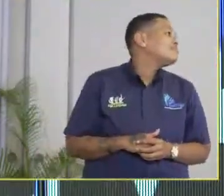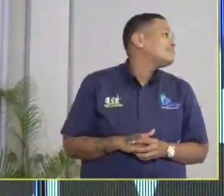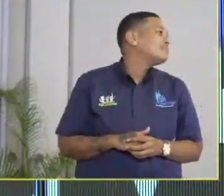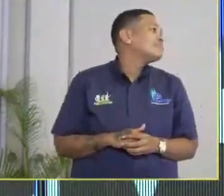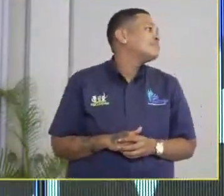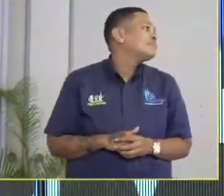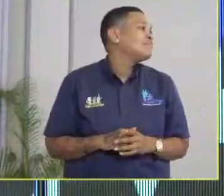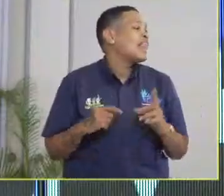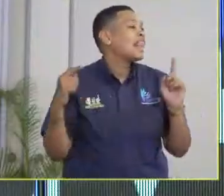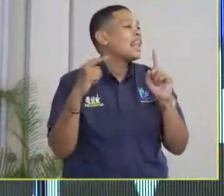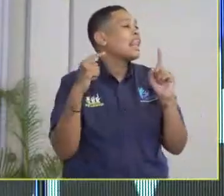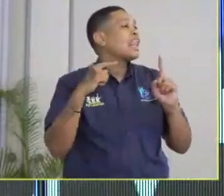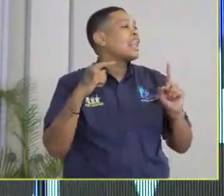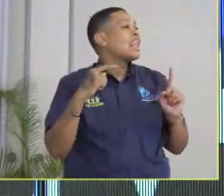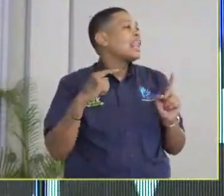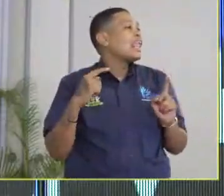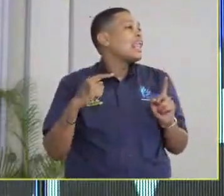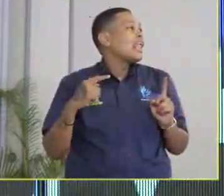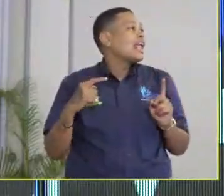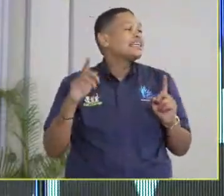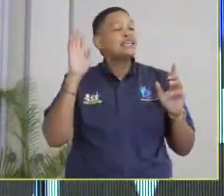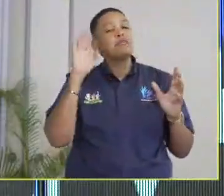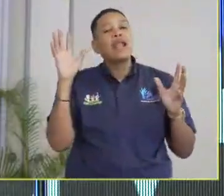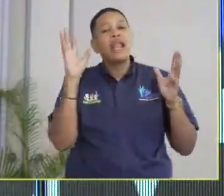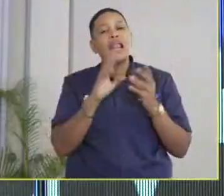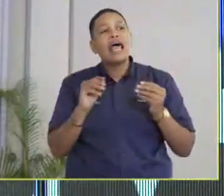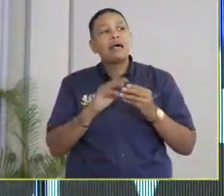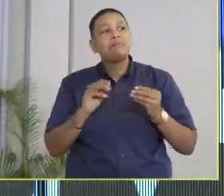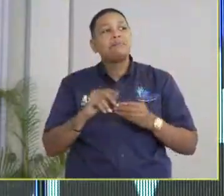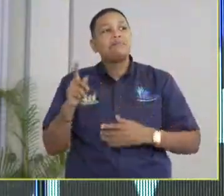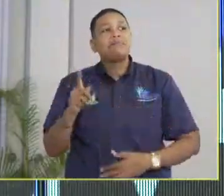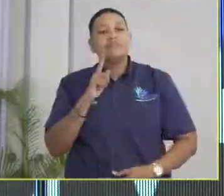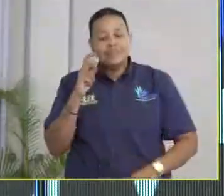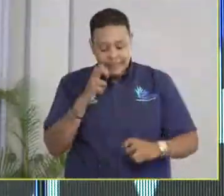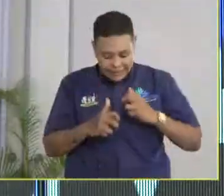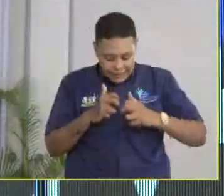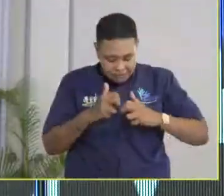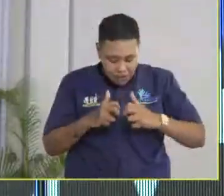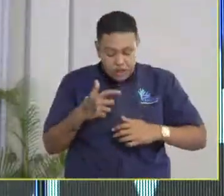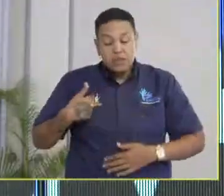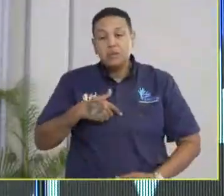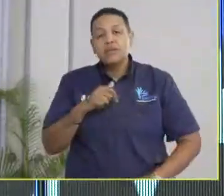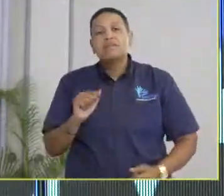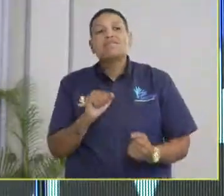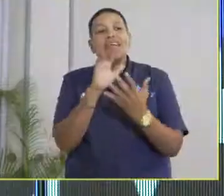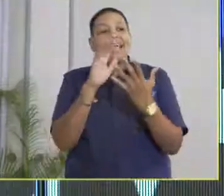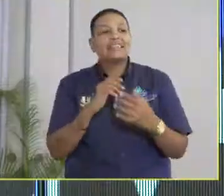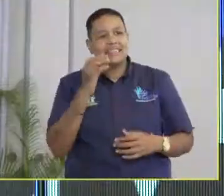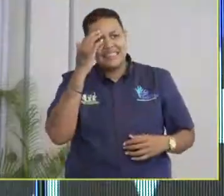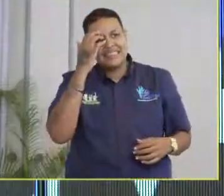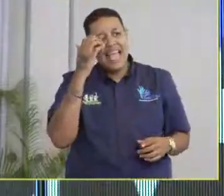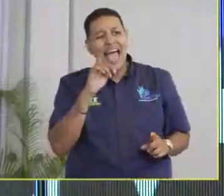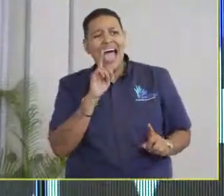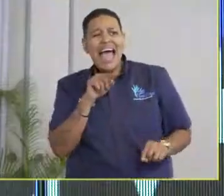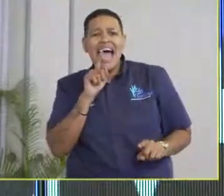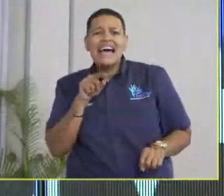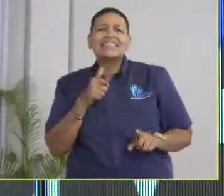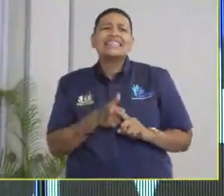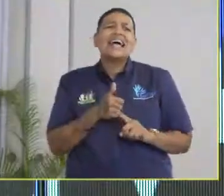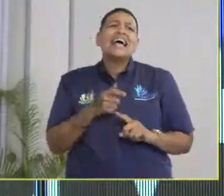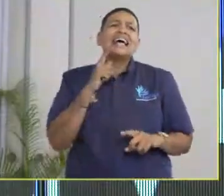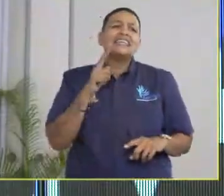He would lament the difficulty we faced answering the